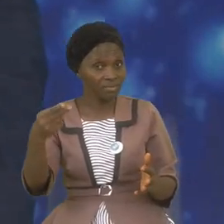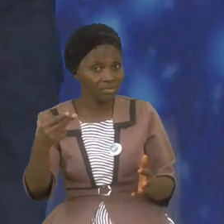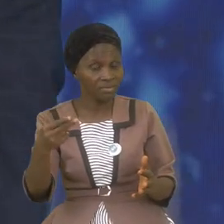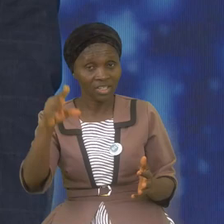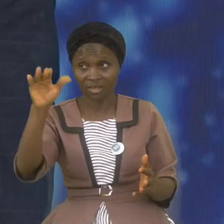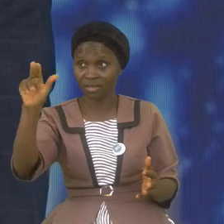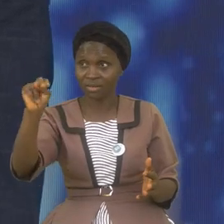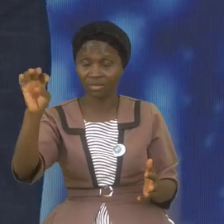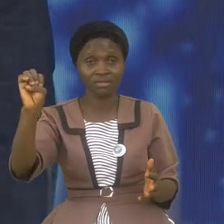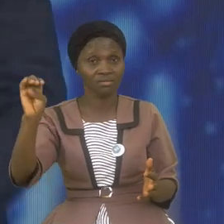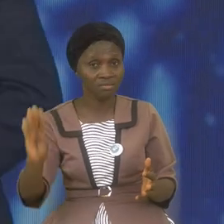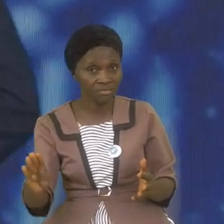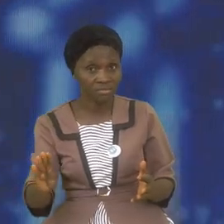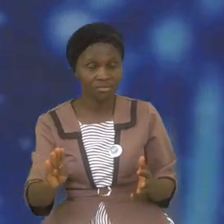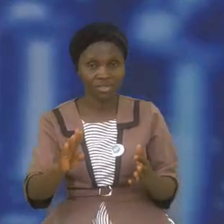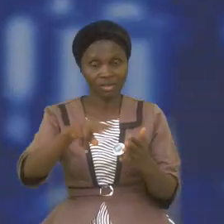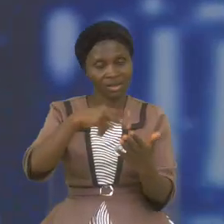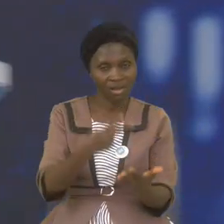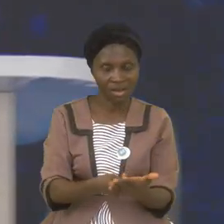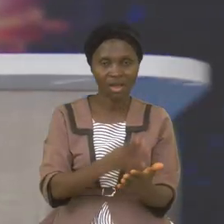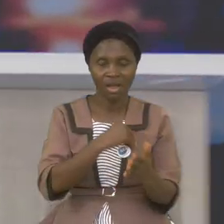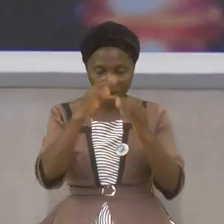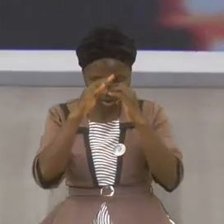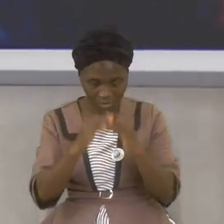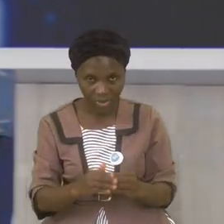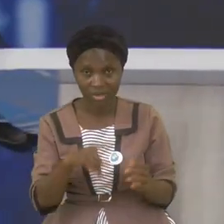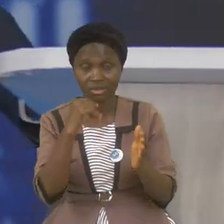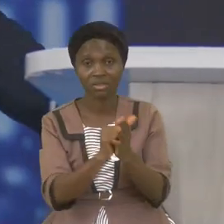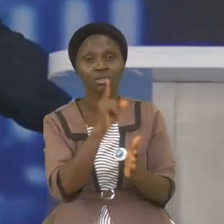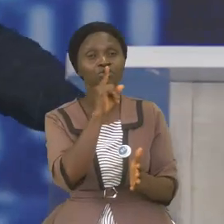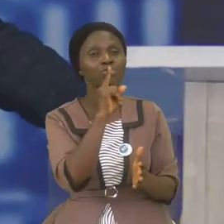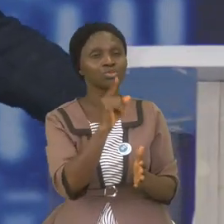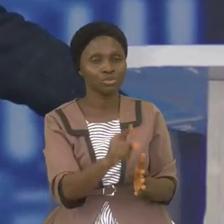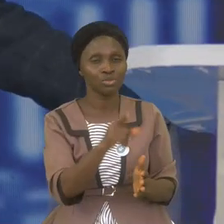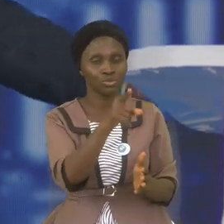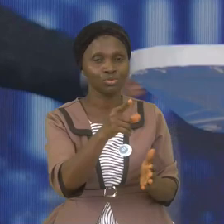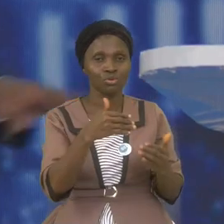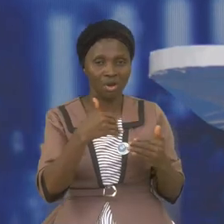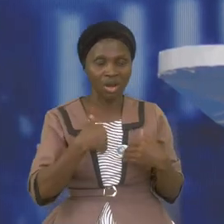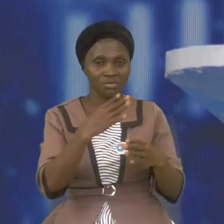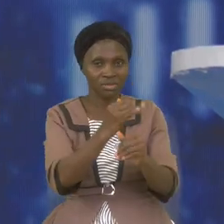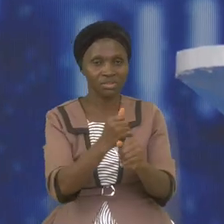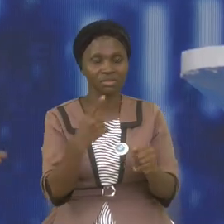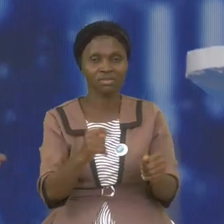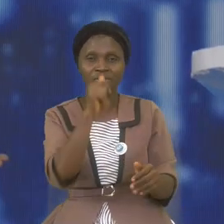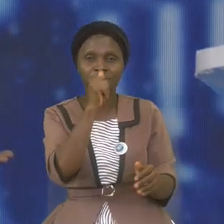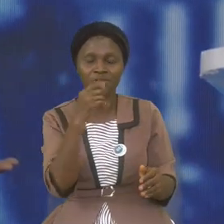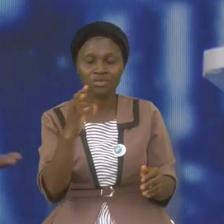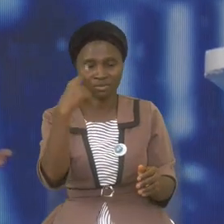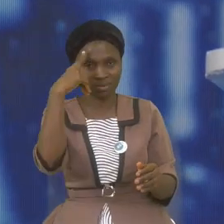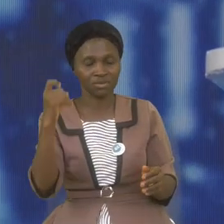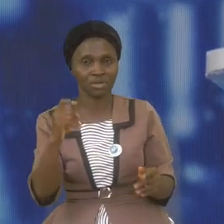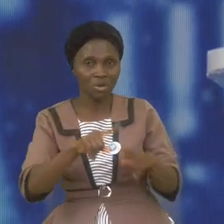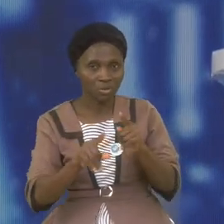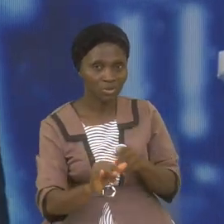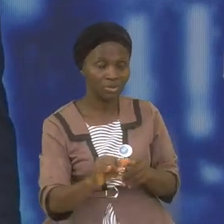God is a God that reveals secret only temporary. He was still hardening his heart. He now came to chapter